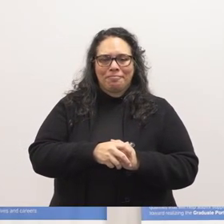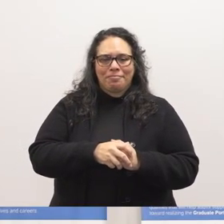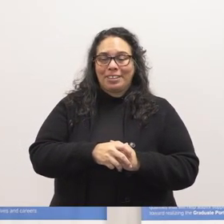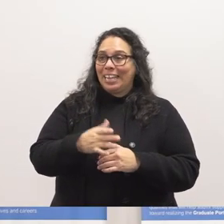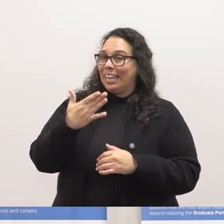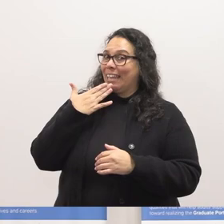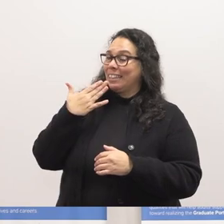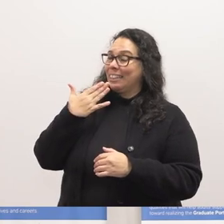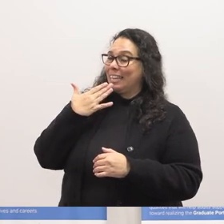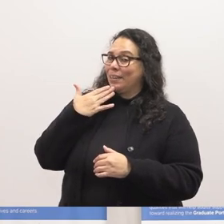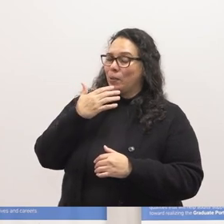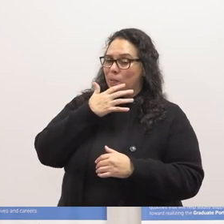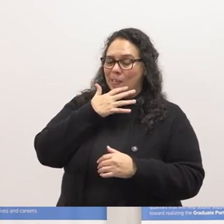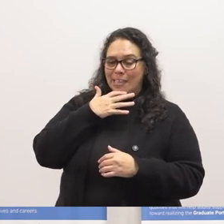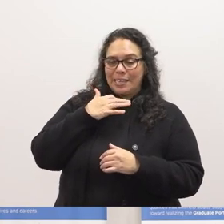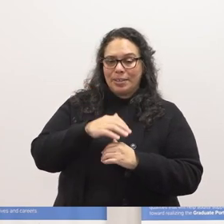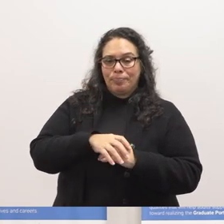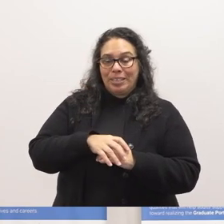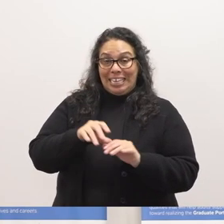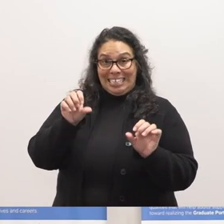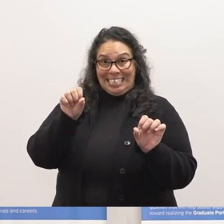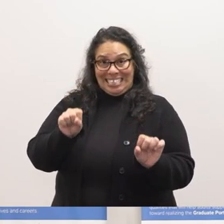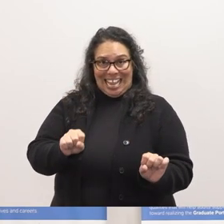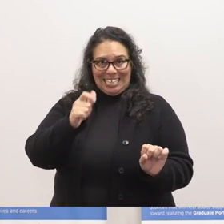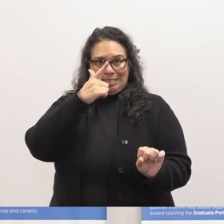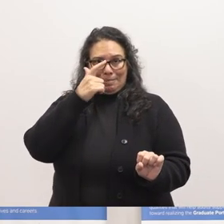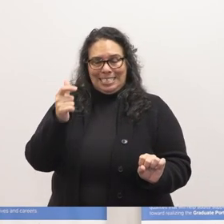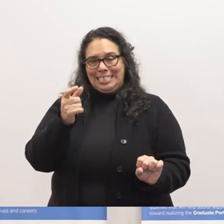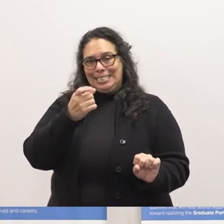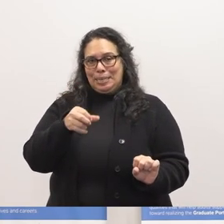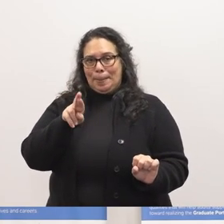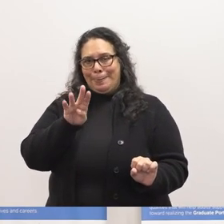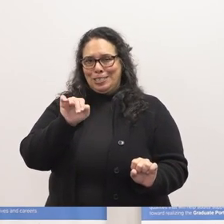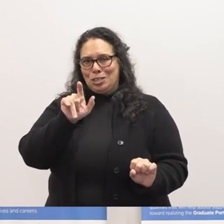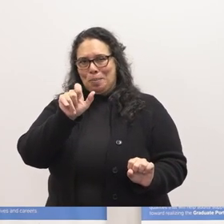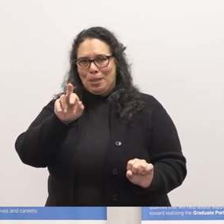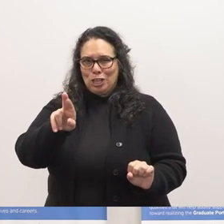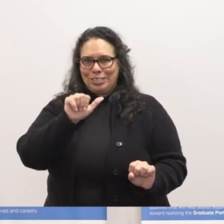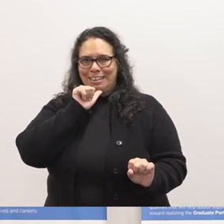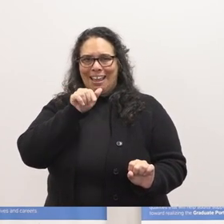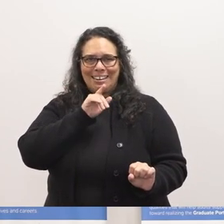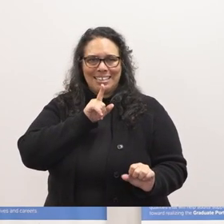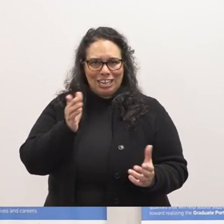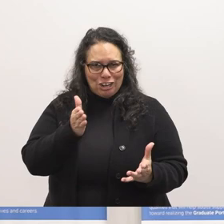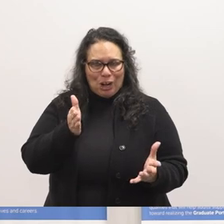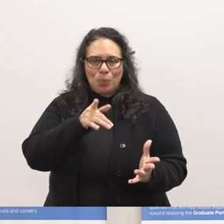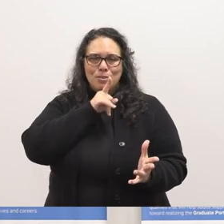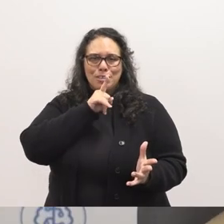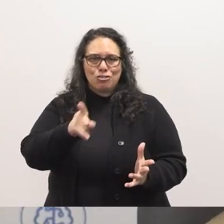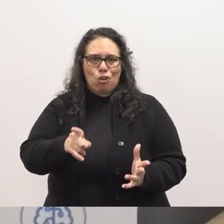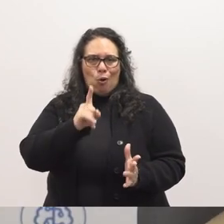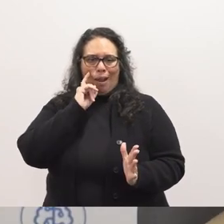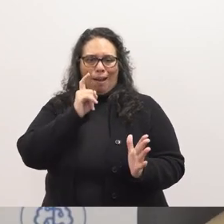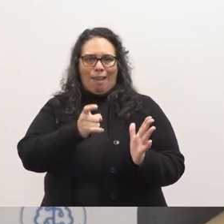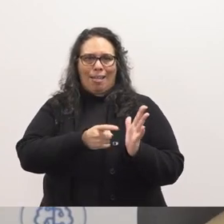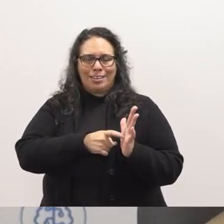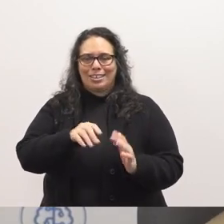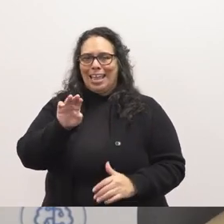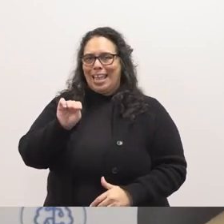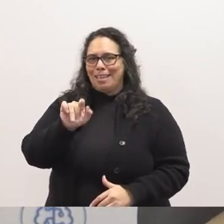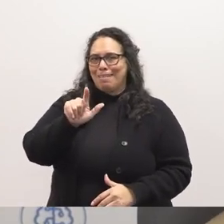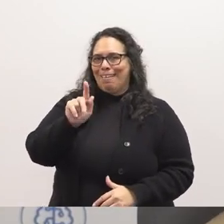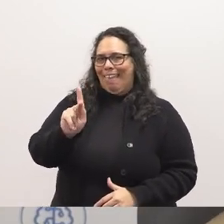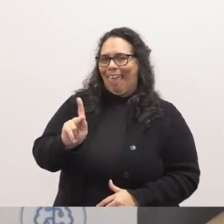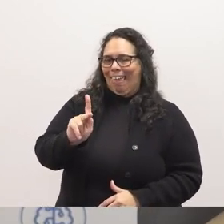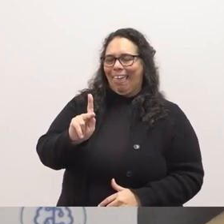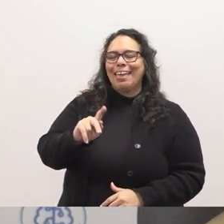Thank you, Ms. Lopez. Yes, because Mr. Miller's not here, I want to make sure we acknowledge the MLK parade. I